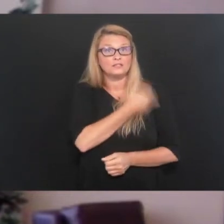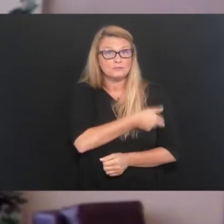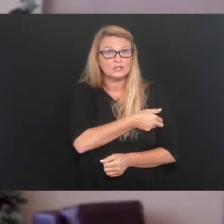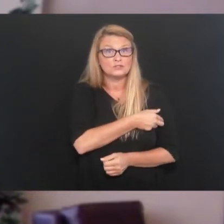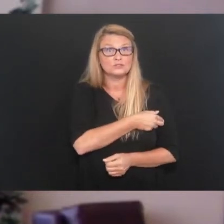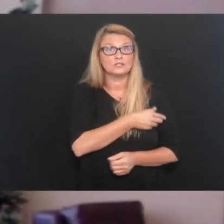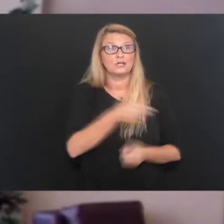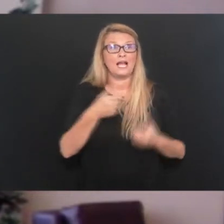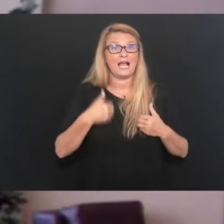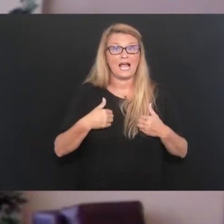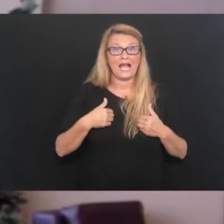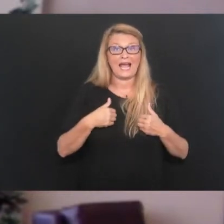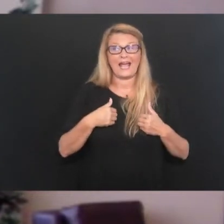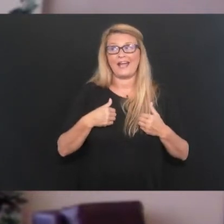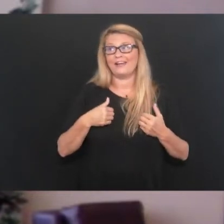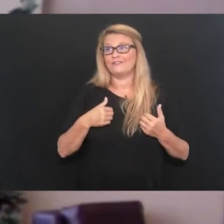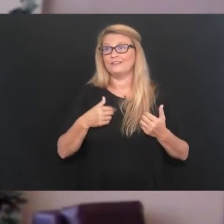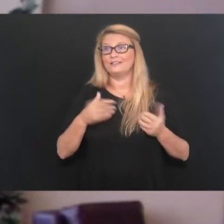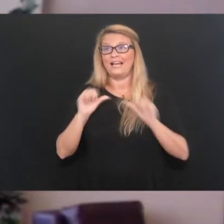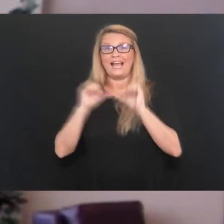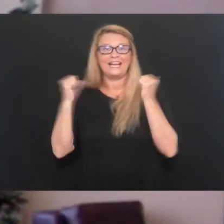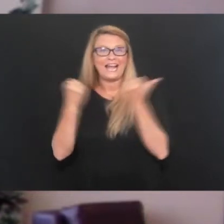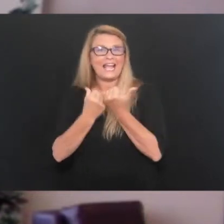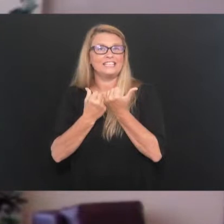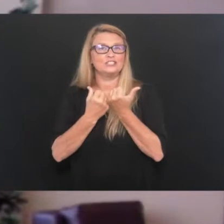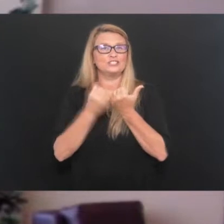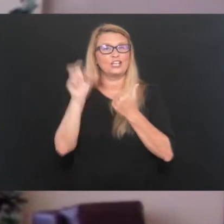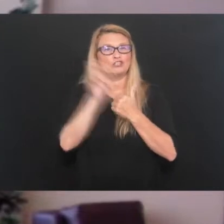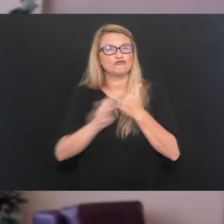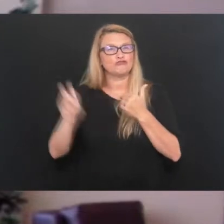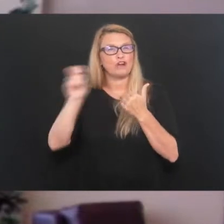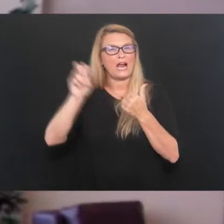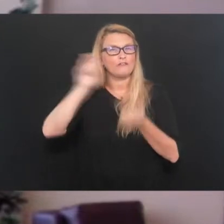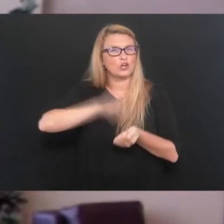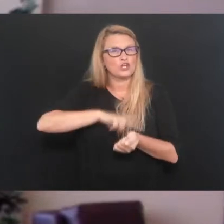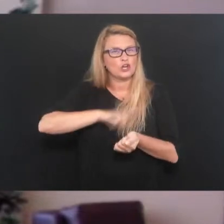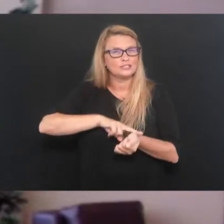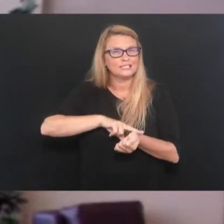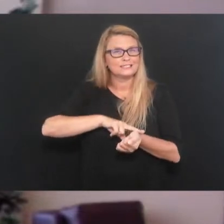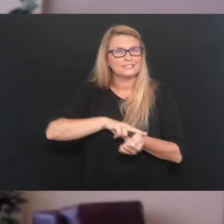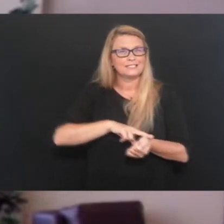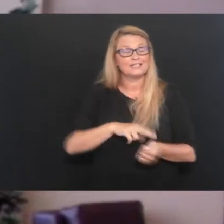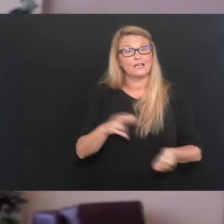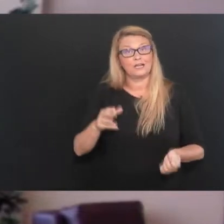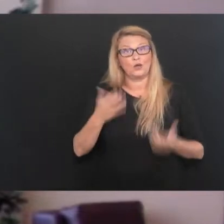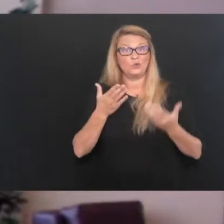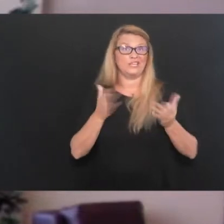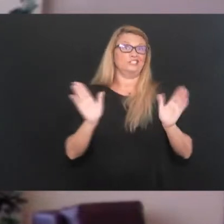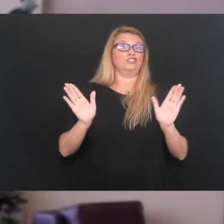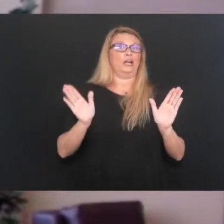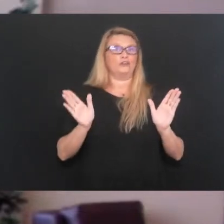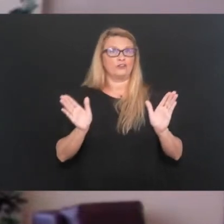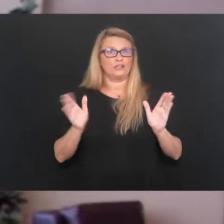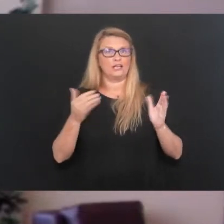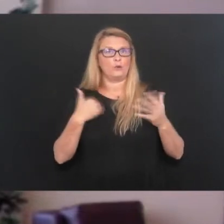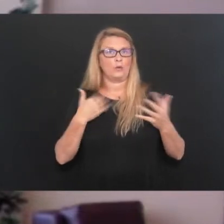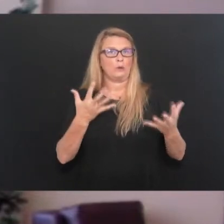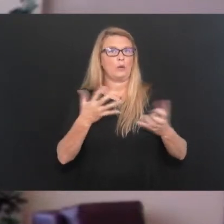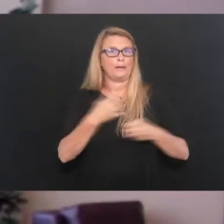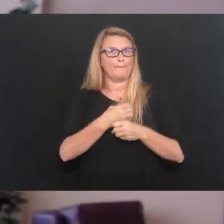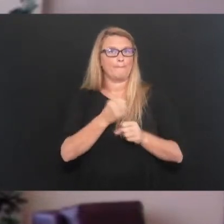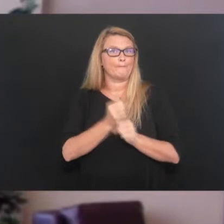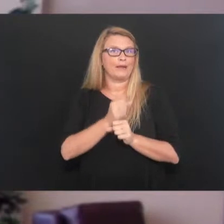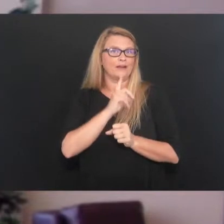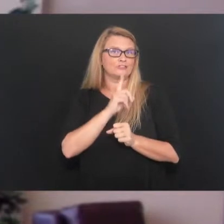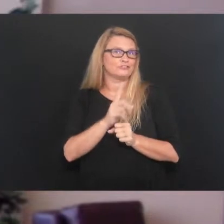some use of agency or traveling nurses, in general, the hope has been to continue to make sure that we